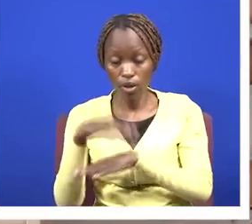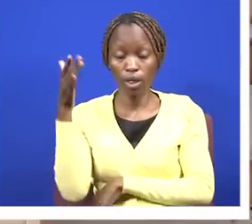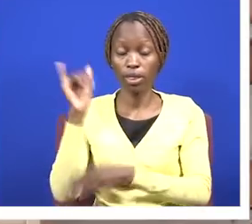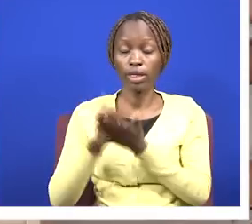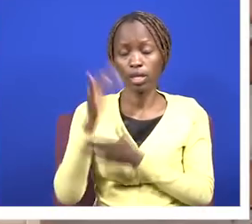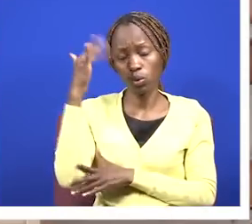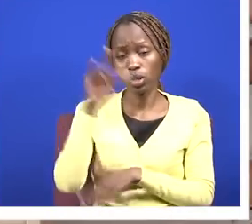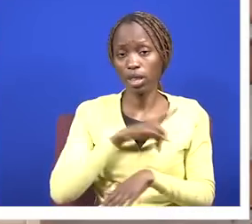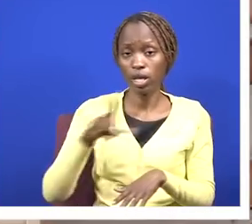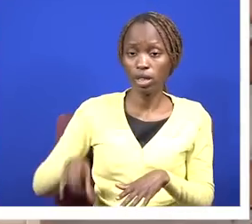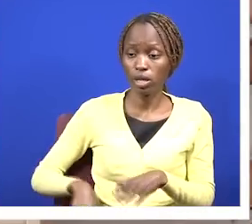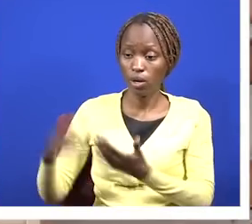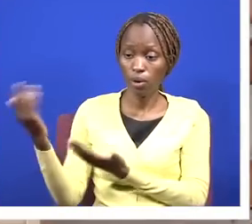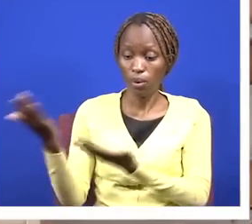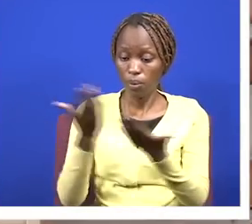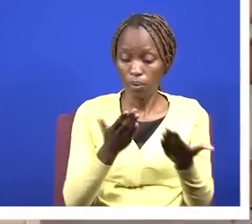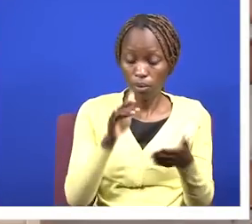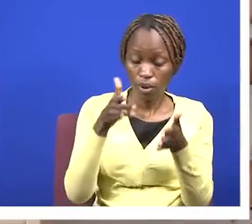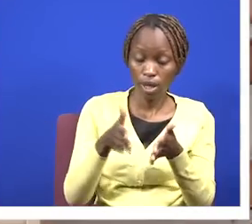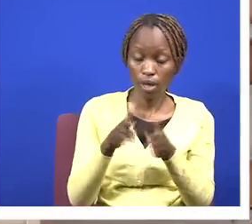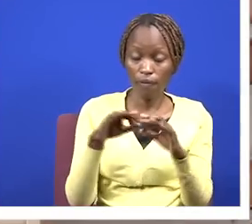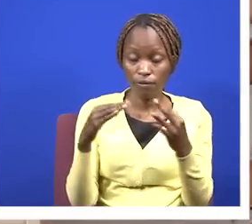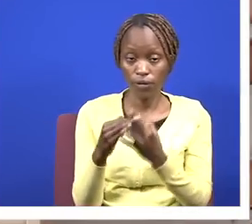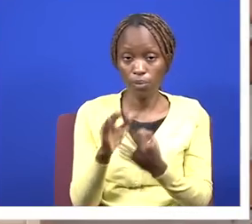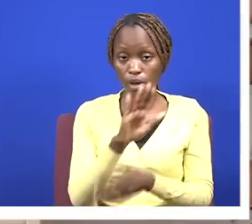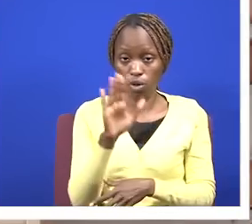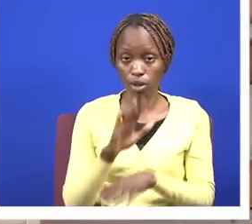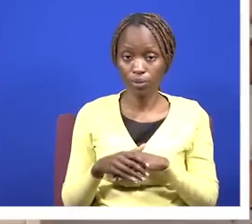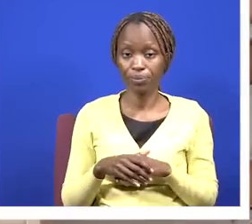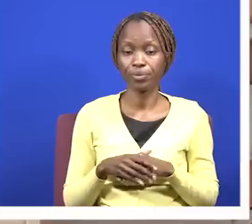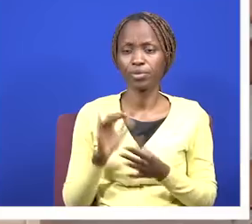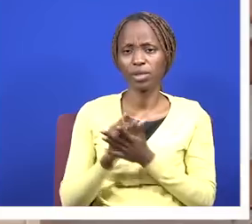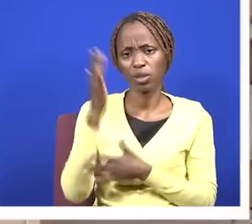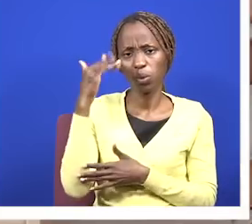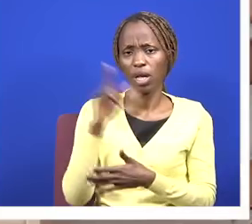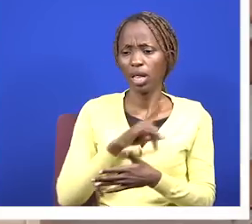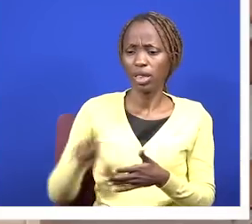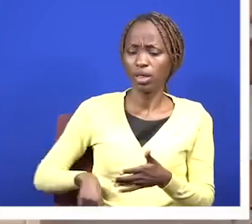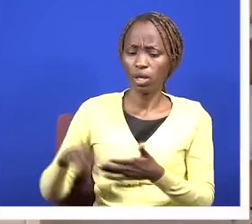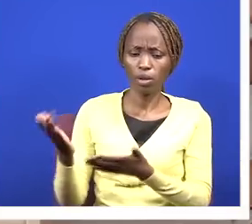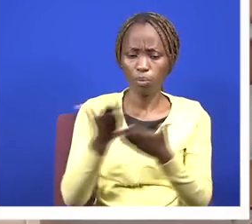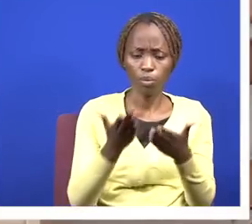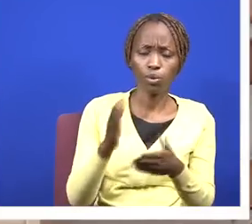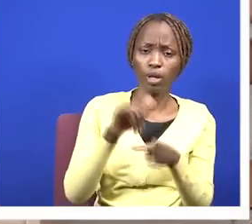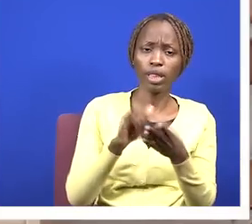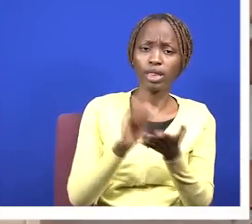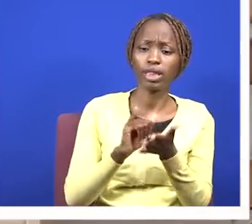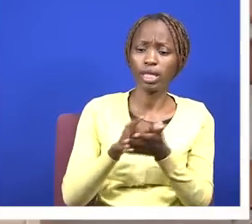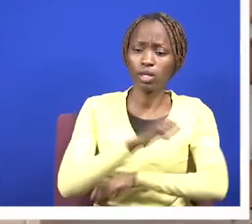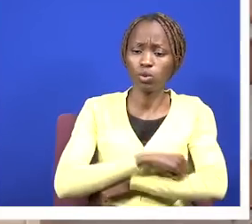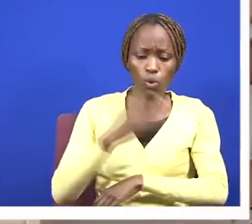God put you in this family, the family that you're in. That's why God put you in that school where you go